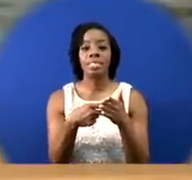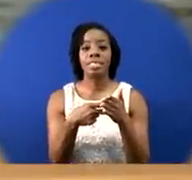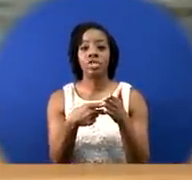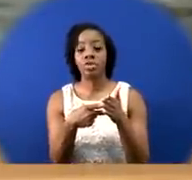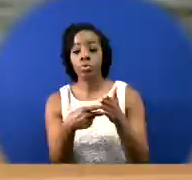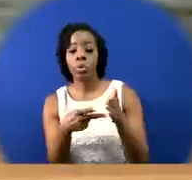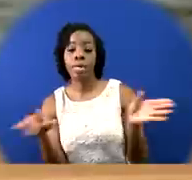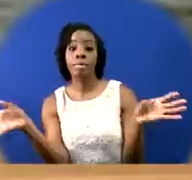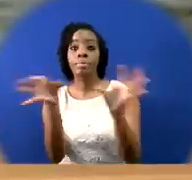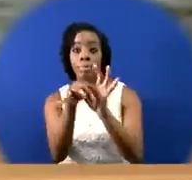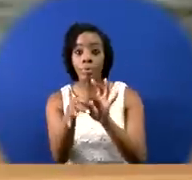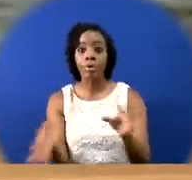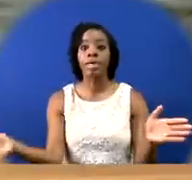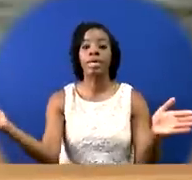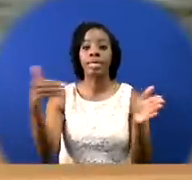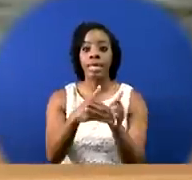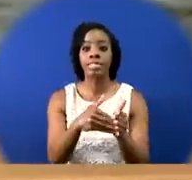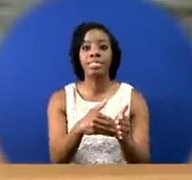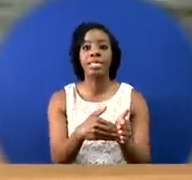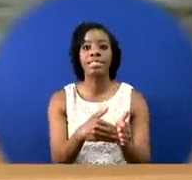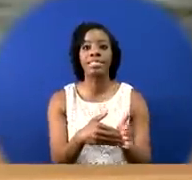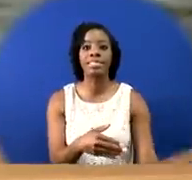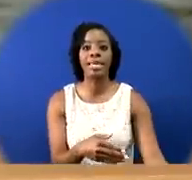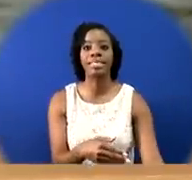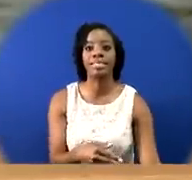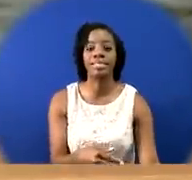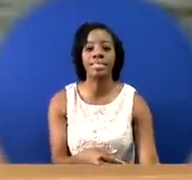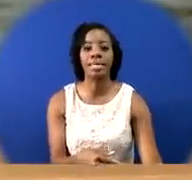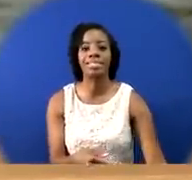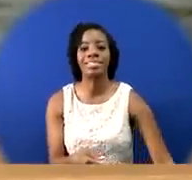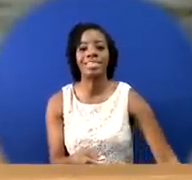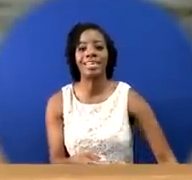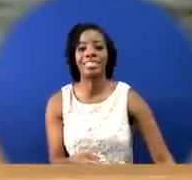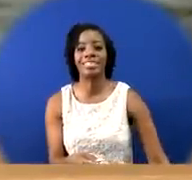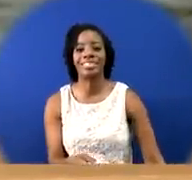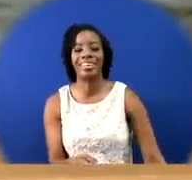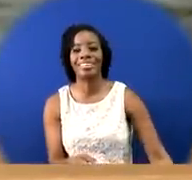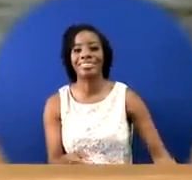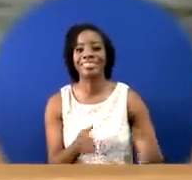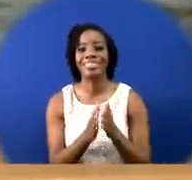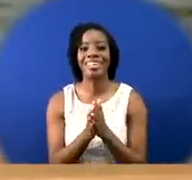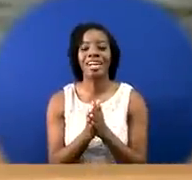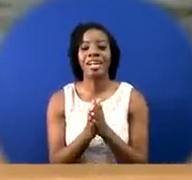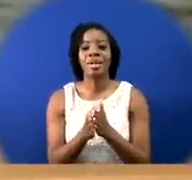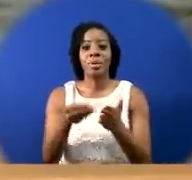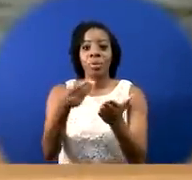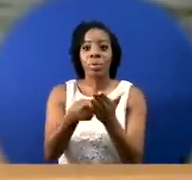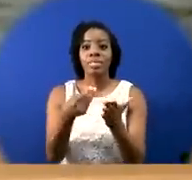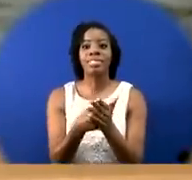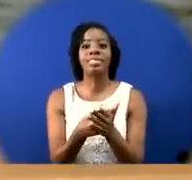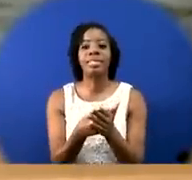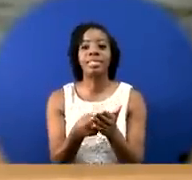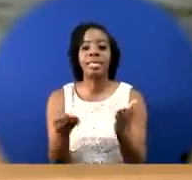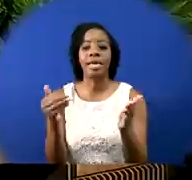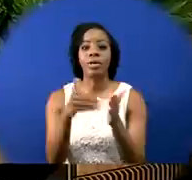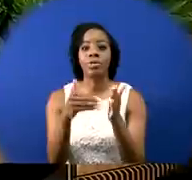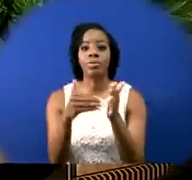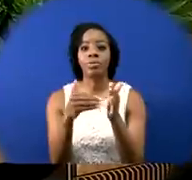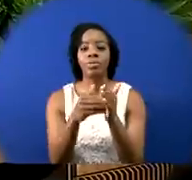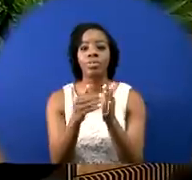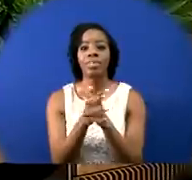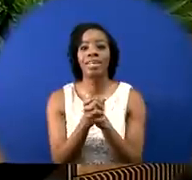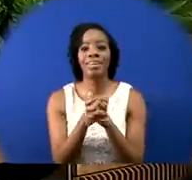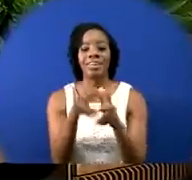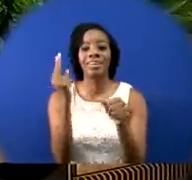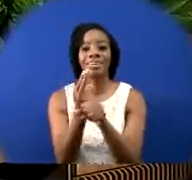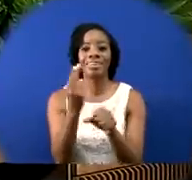again, to consider worthy again, to consider profitable again, to consider there's something useful in